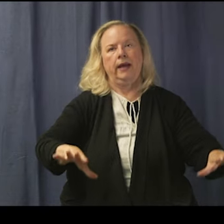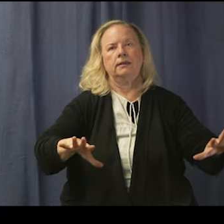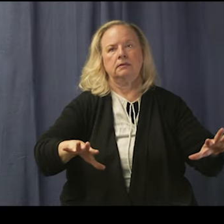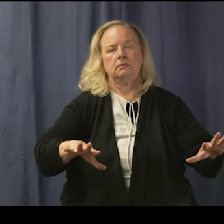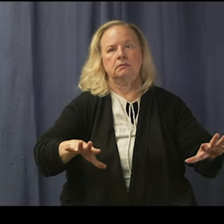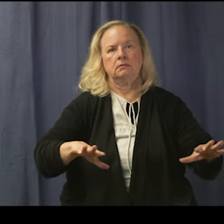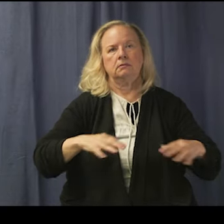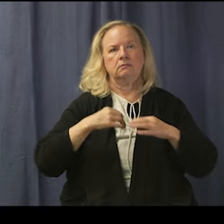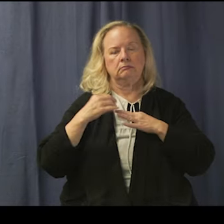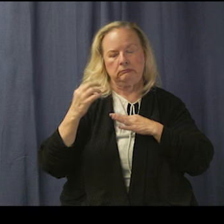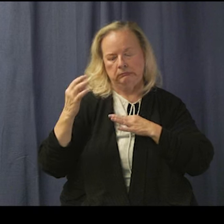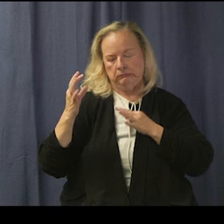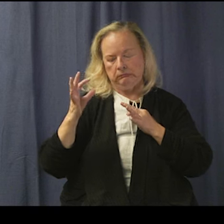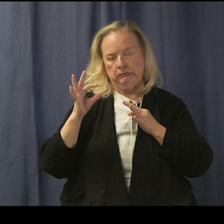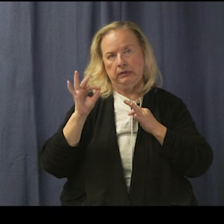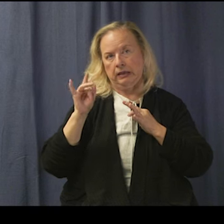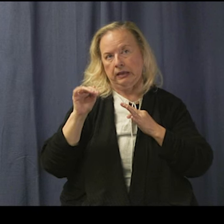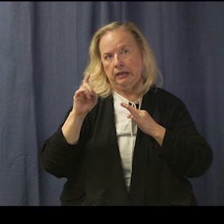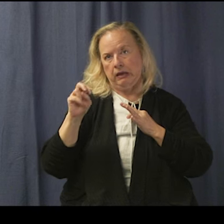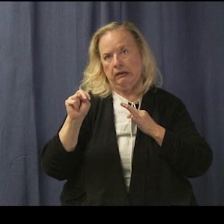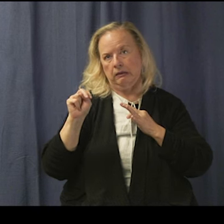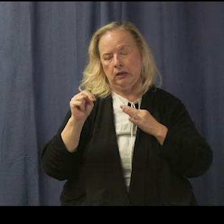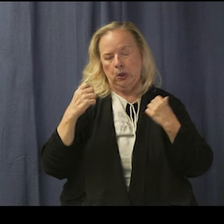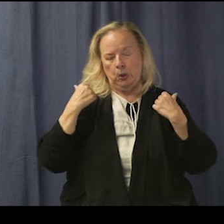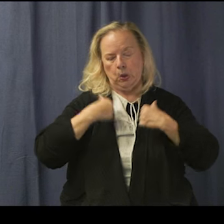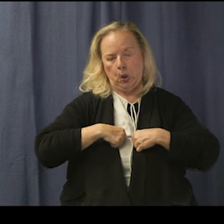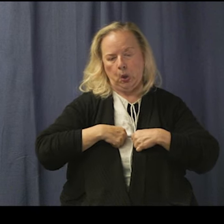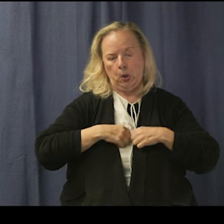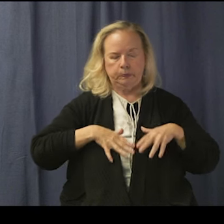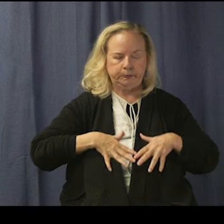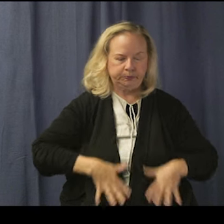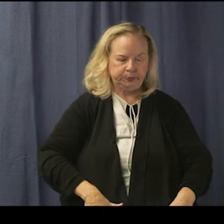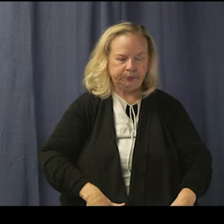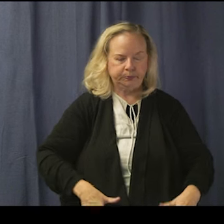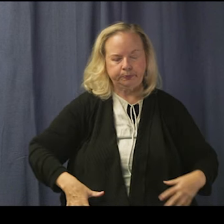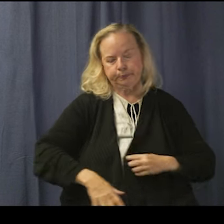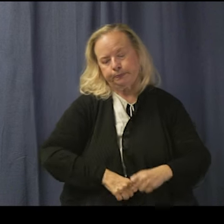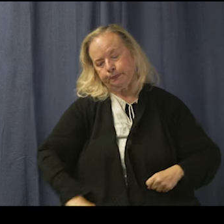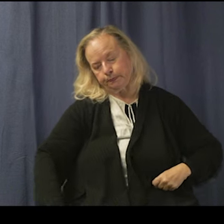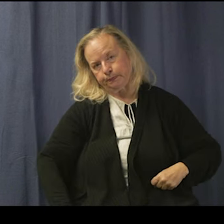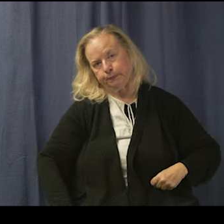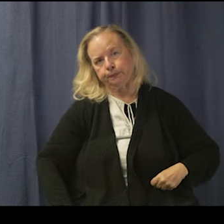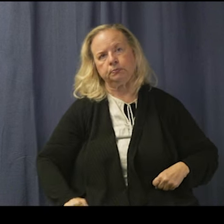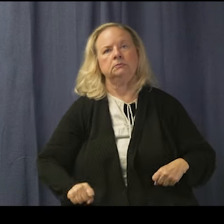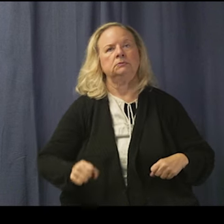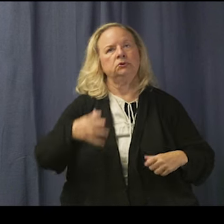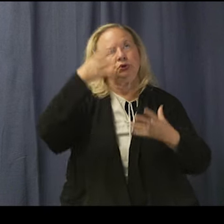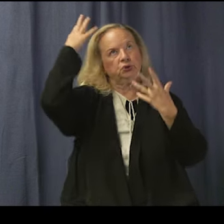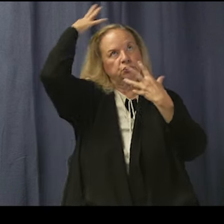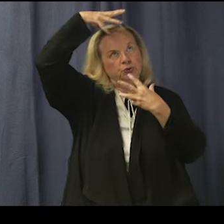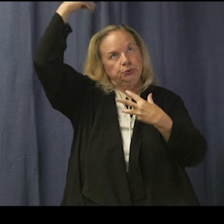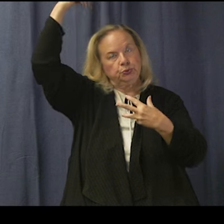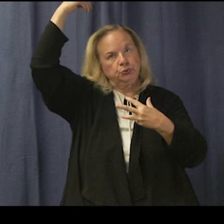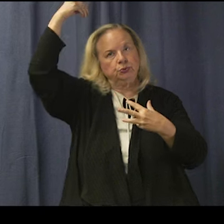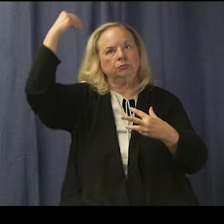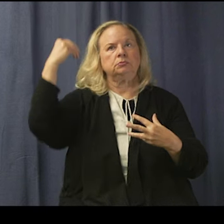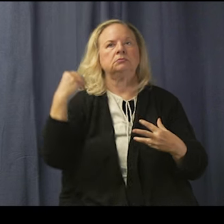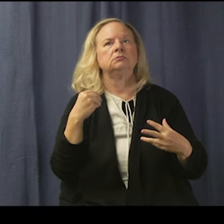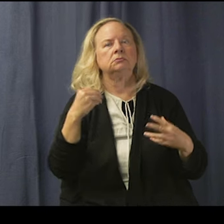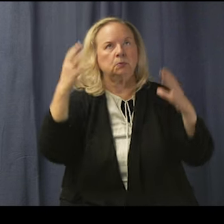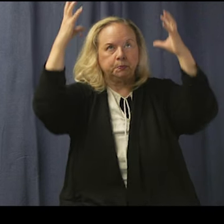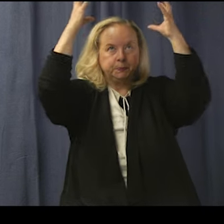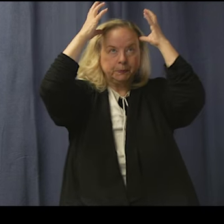linen coat, and he'll have the linen breeches, and he has a linen girdle and a linen turban. Shall he be